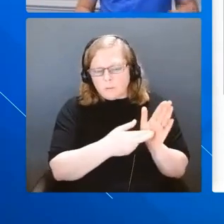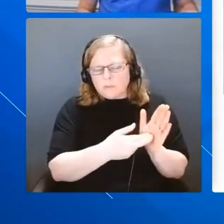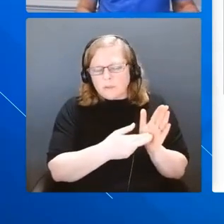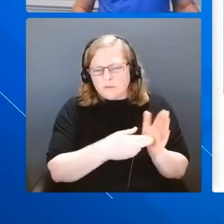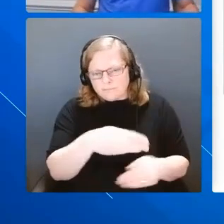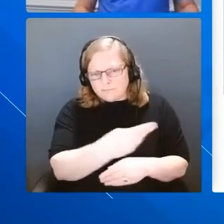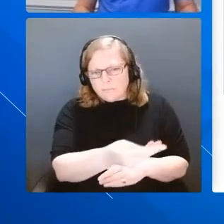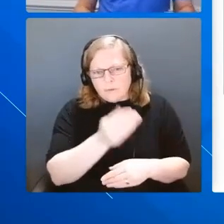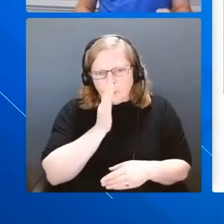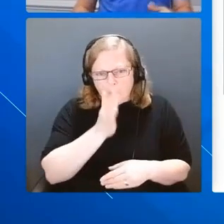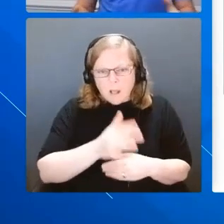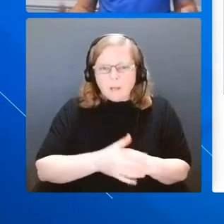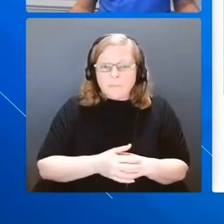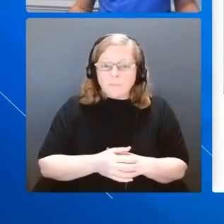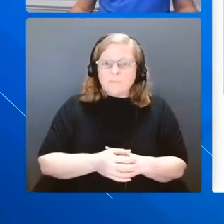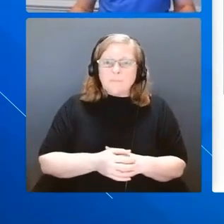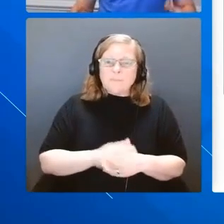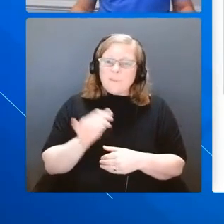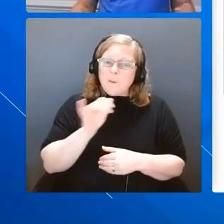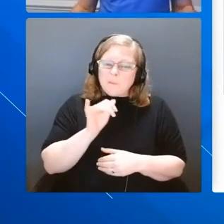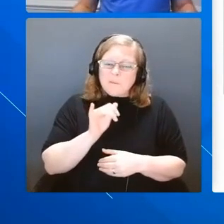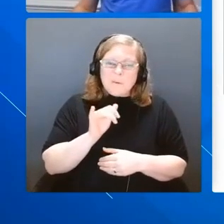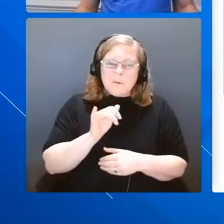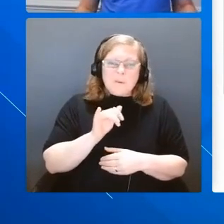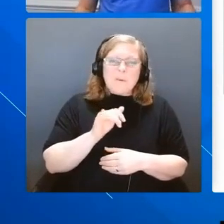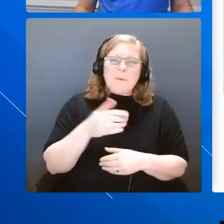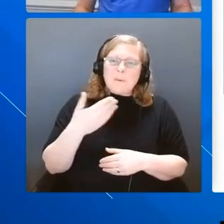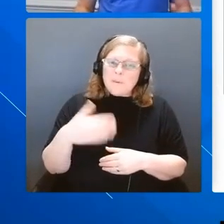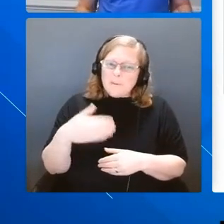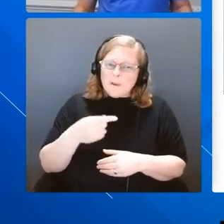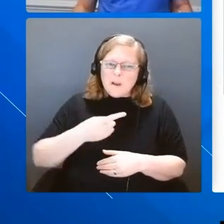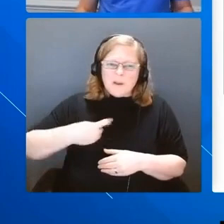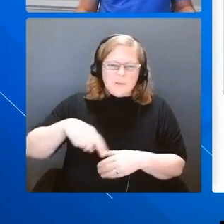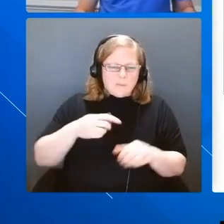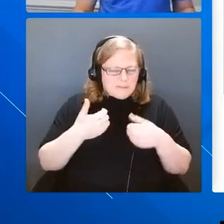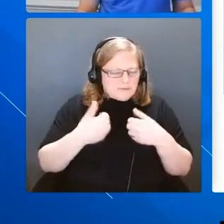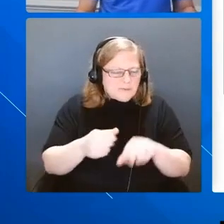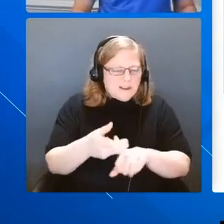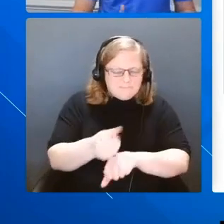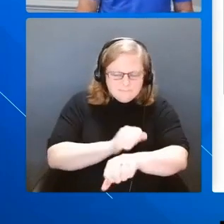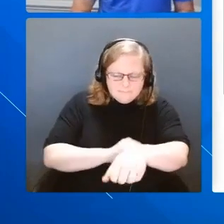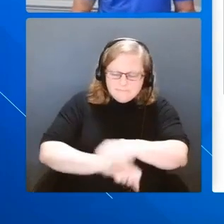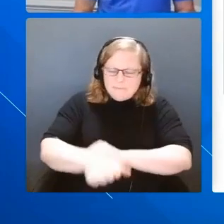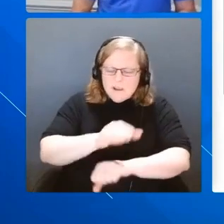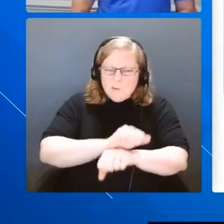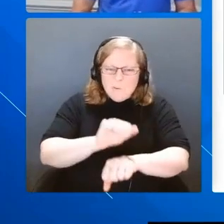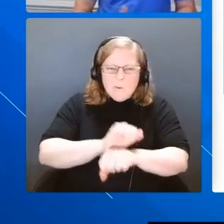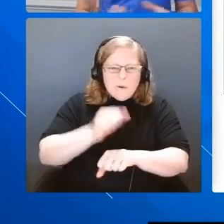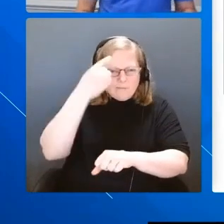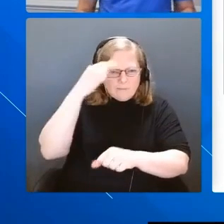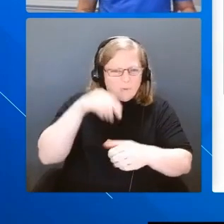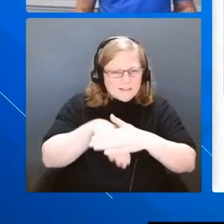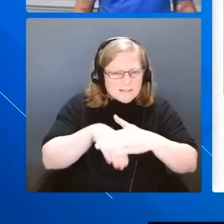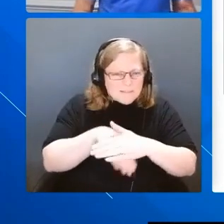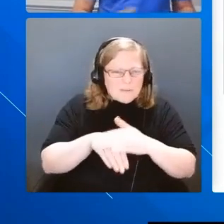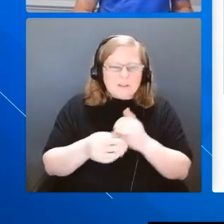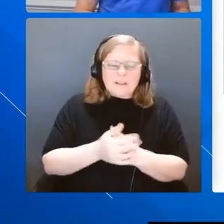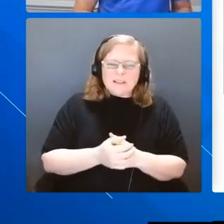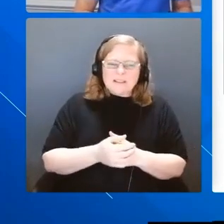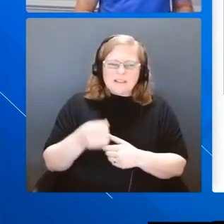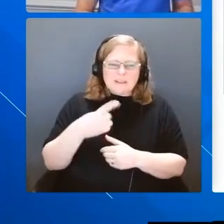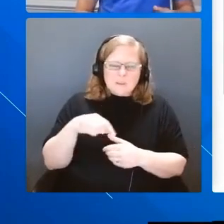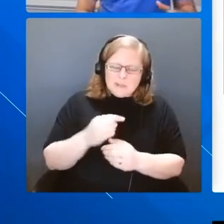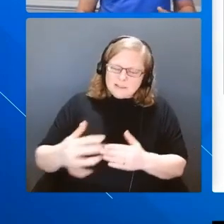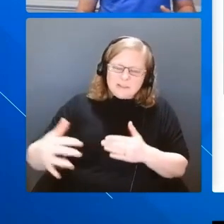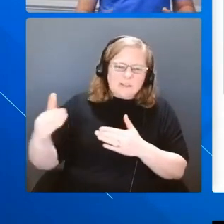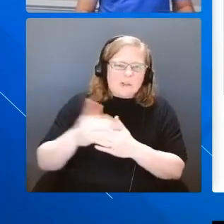It's kind of nice to see that we have made a lot of effort around accessibility. We're being recognized as an industry leader. We've had some great interviews, some articles